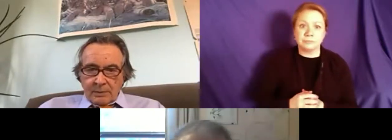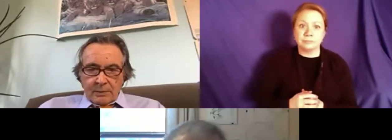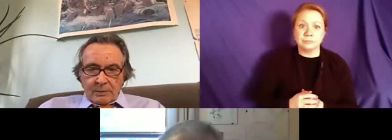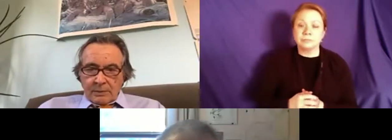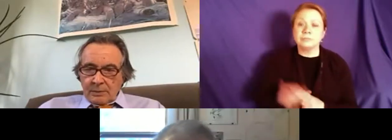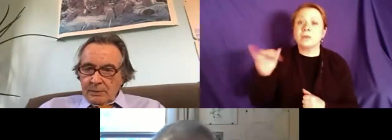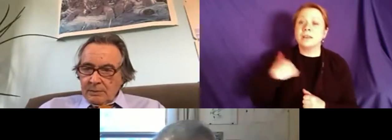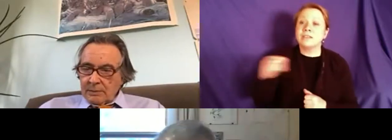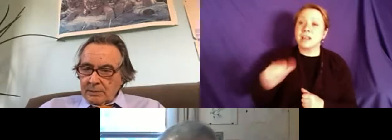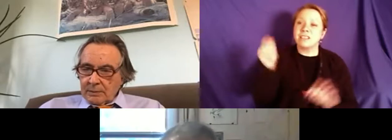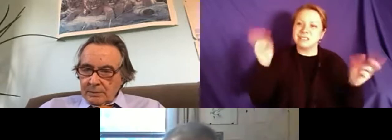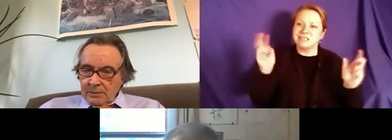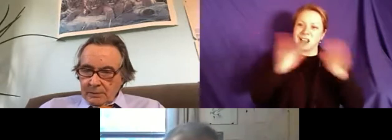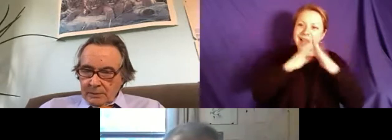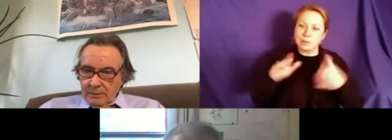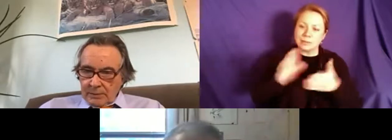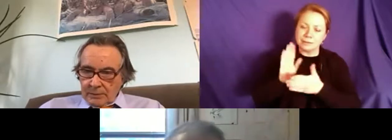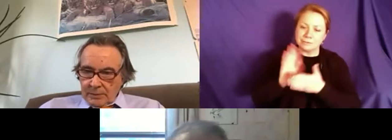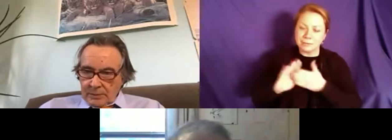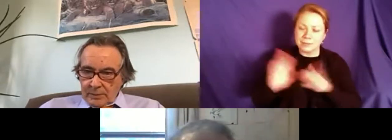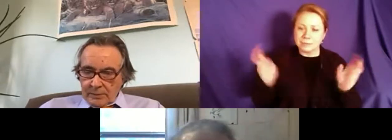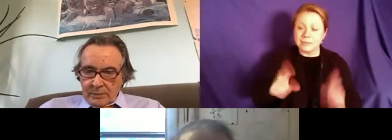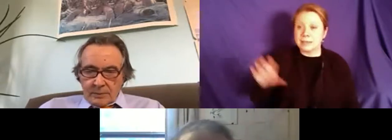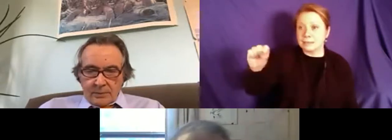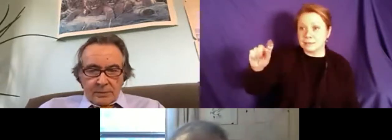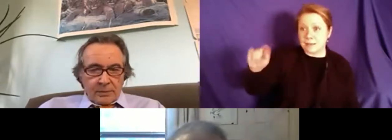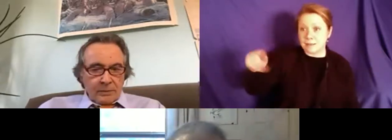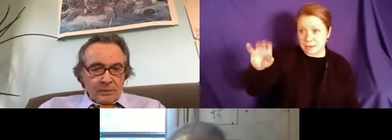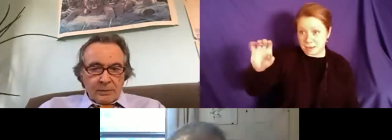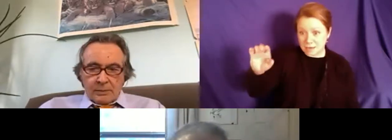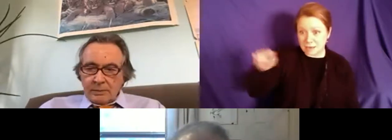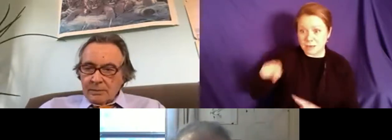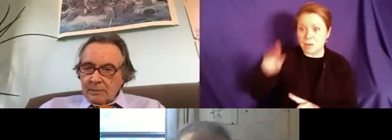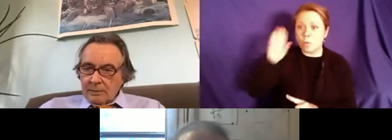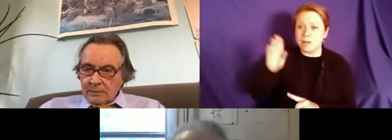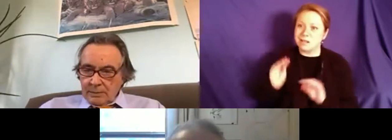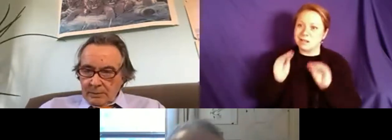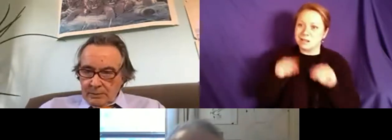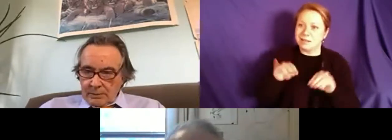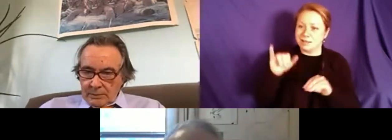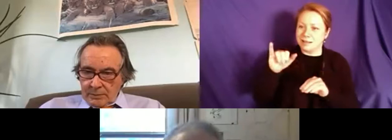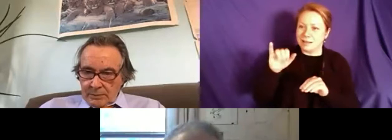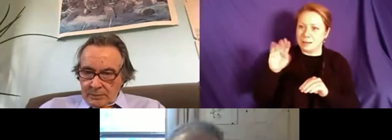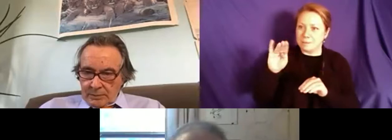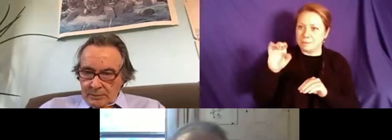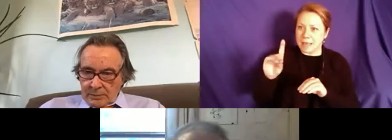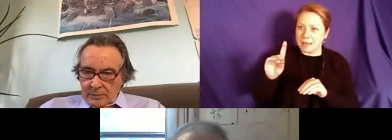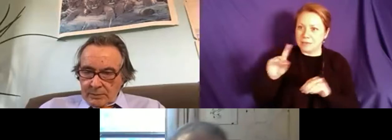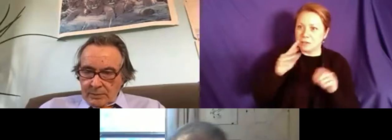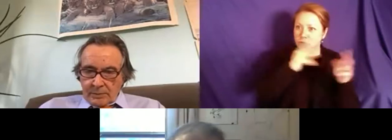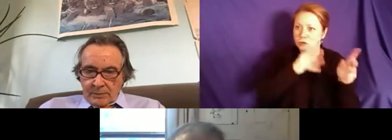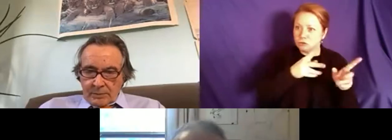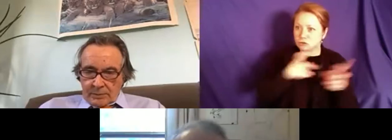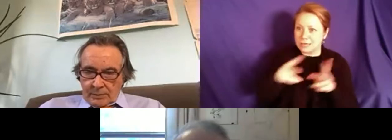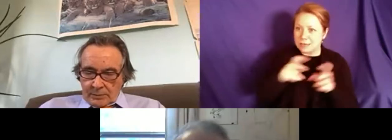another bit of housekeeping here. Stephanie will embed the stream text